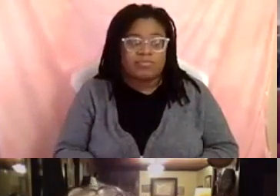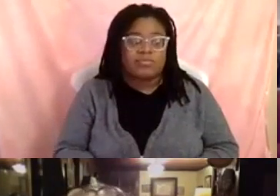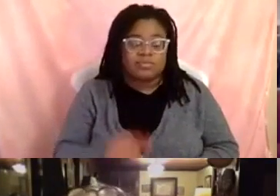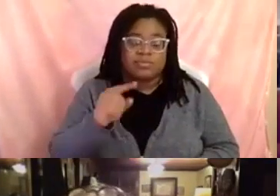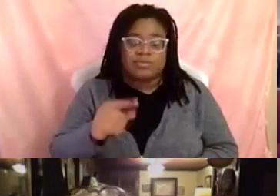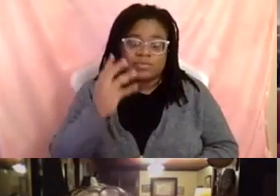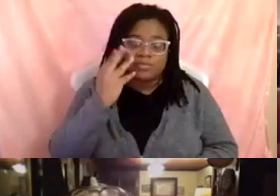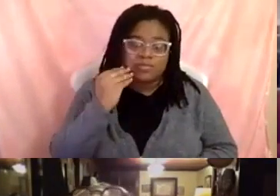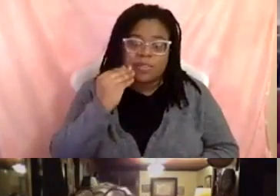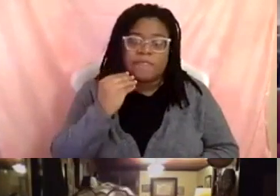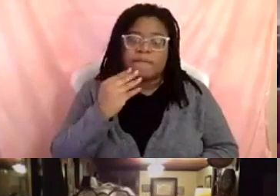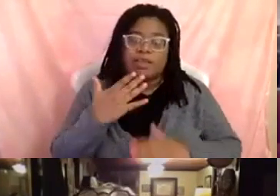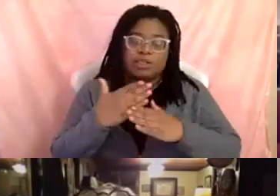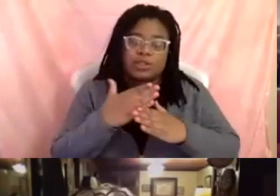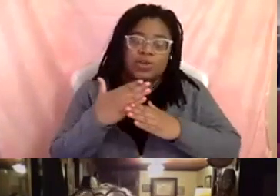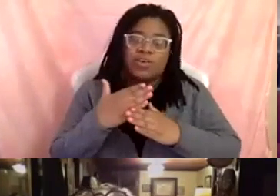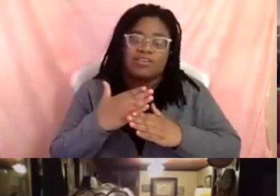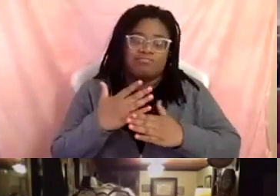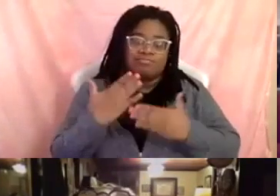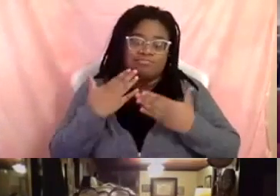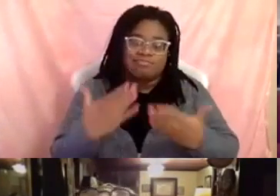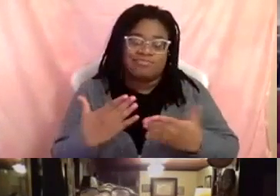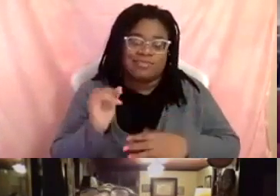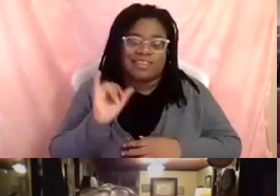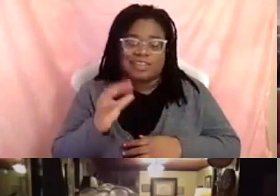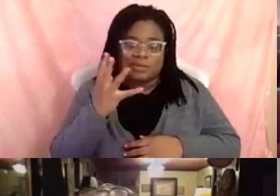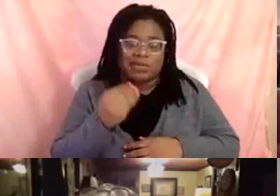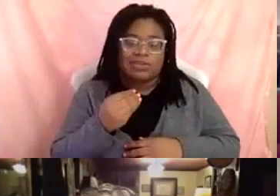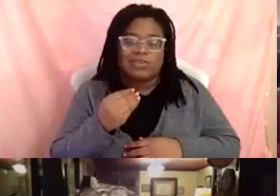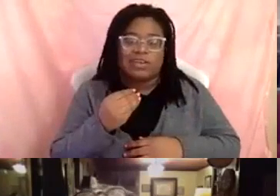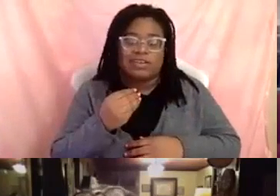experiment, and for sharing so generously. This is a really beautiful